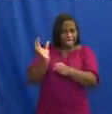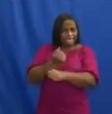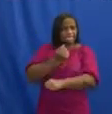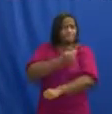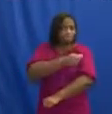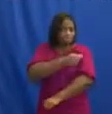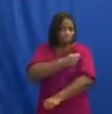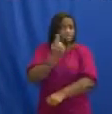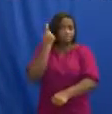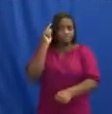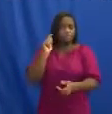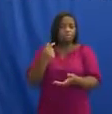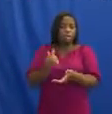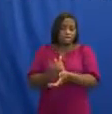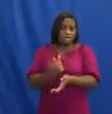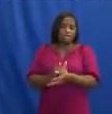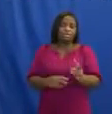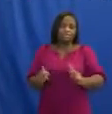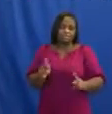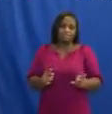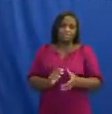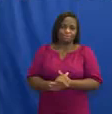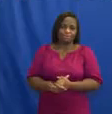development and manufacturing.